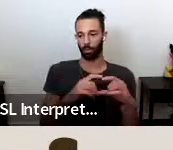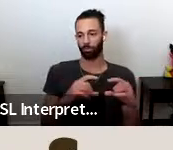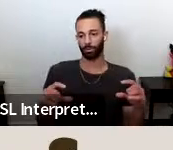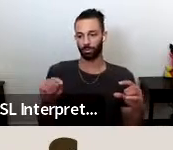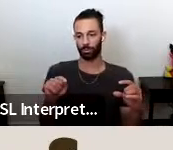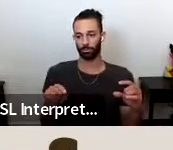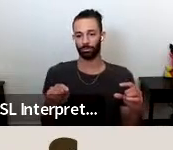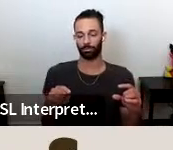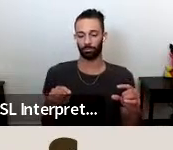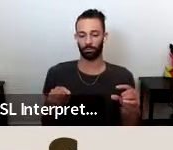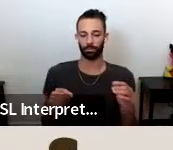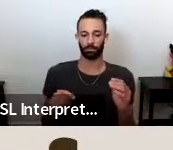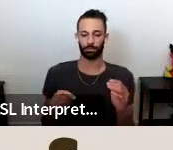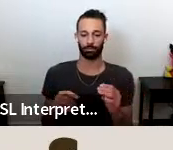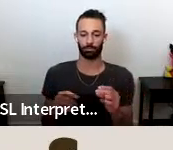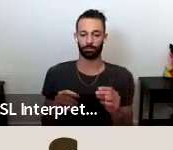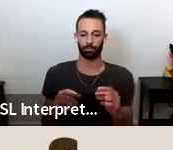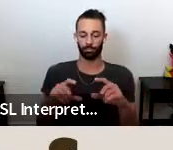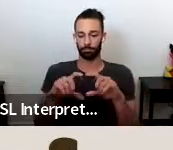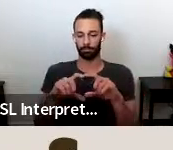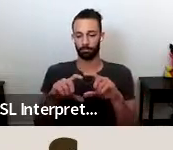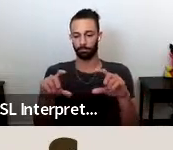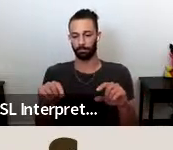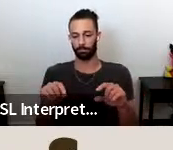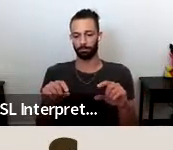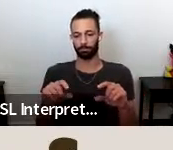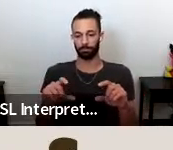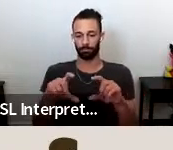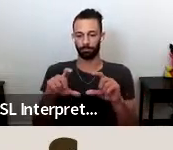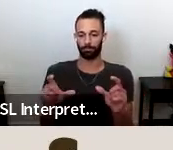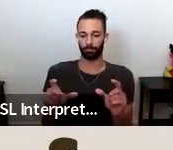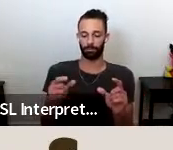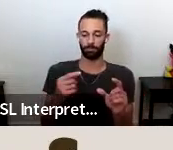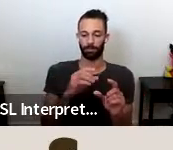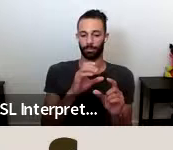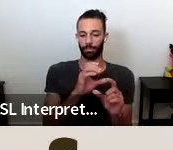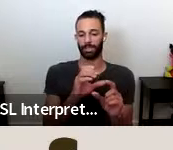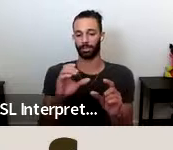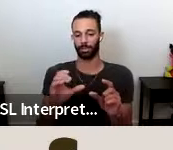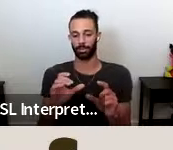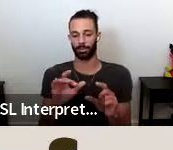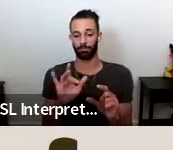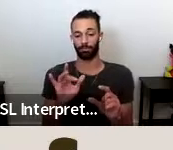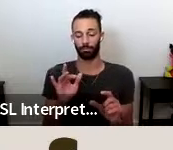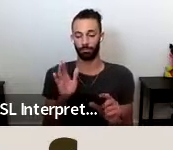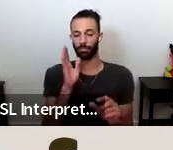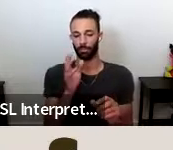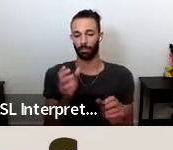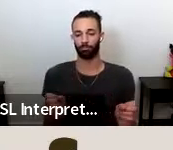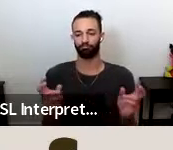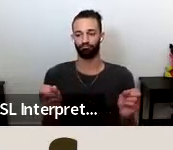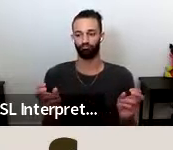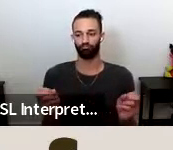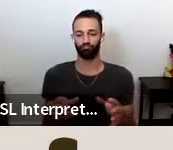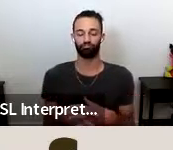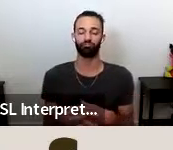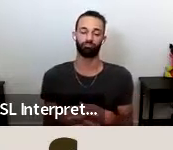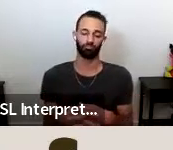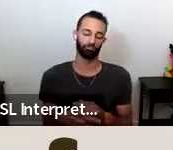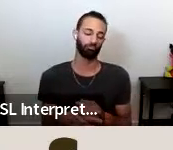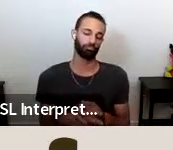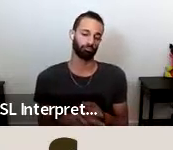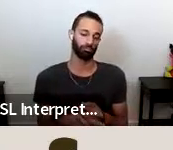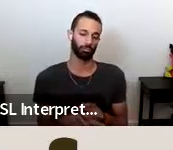curved edge rectangle that has two C's in it. And if you click on that, it should give you closed captioning as